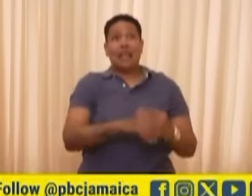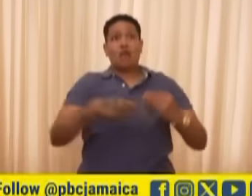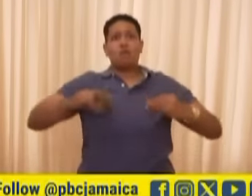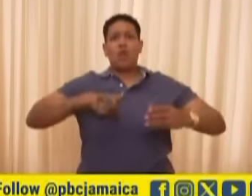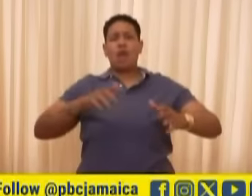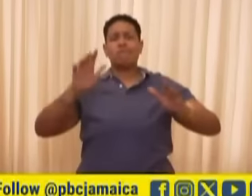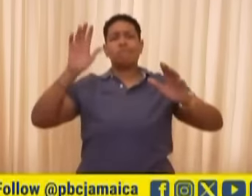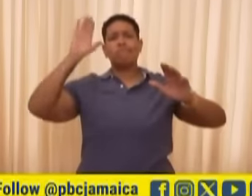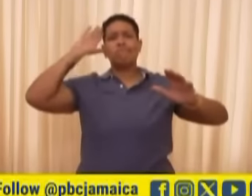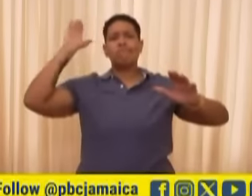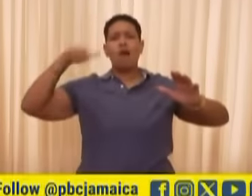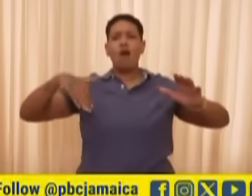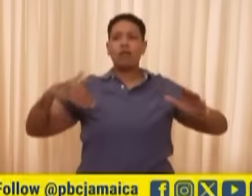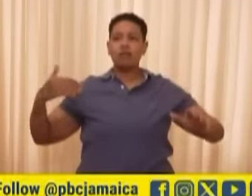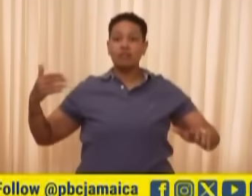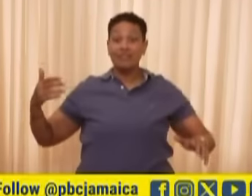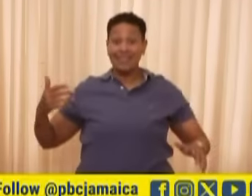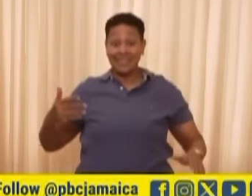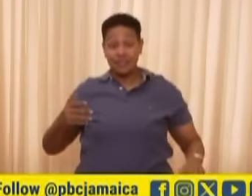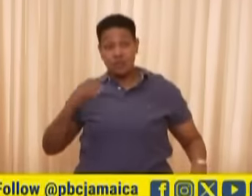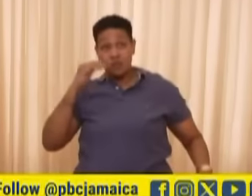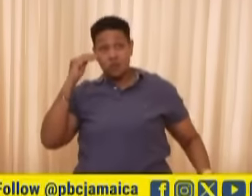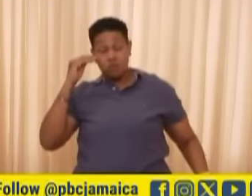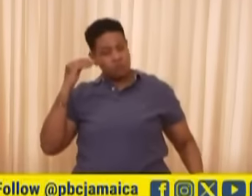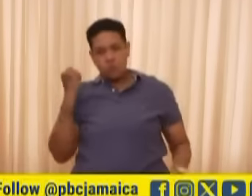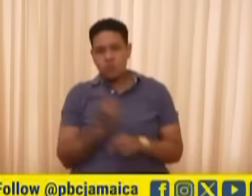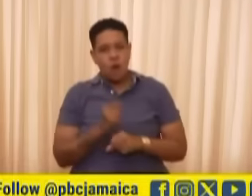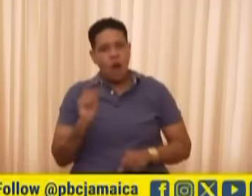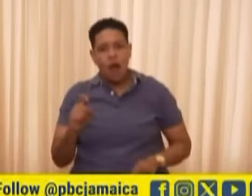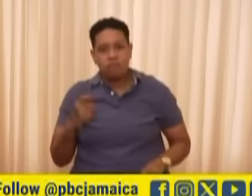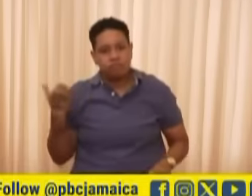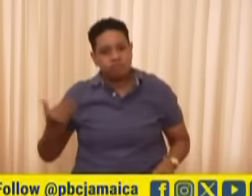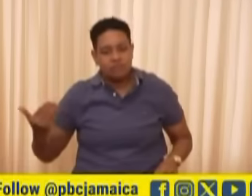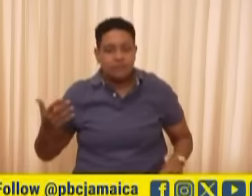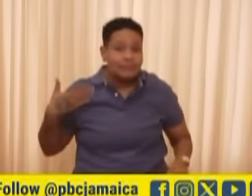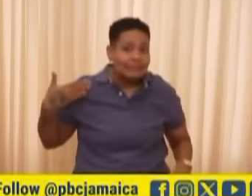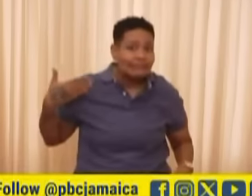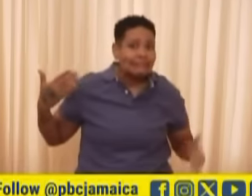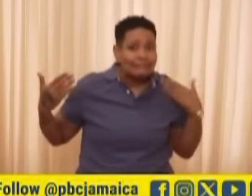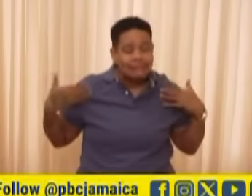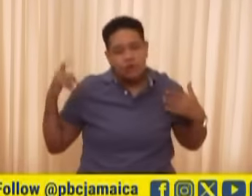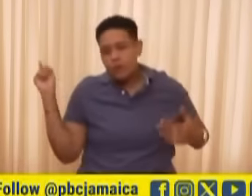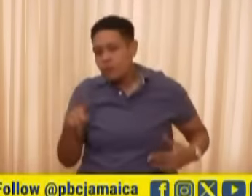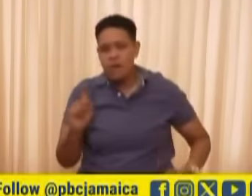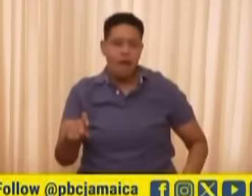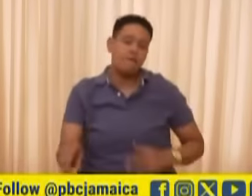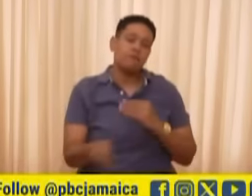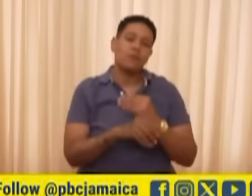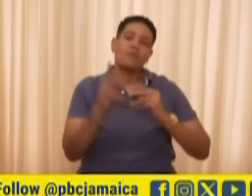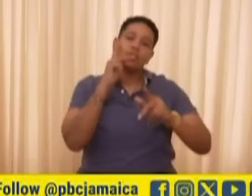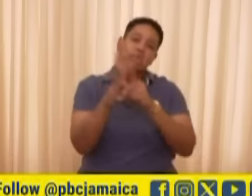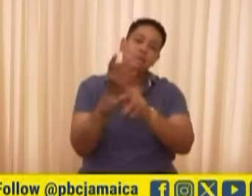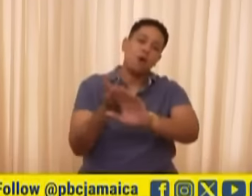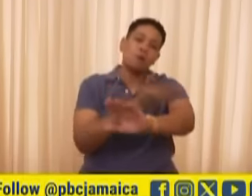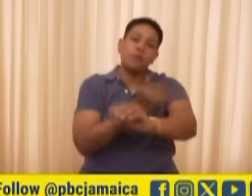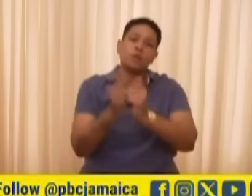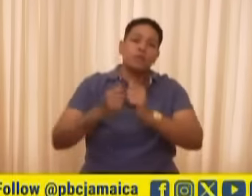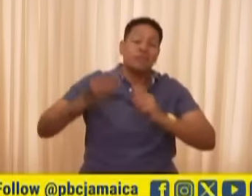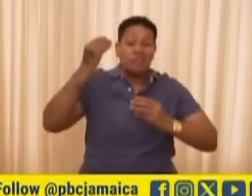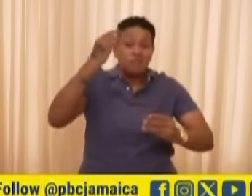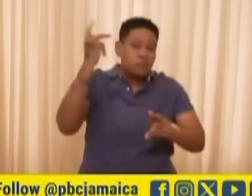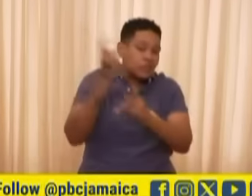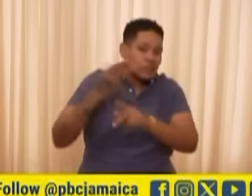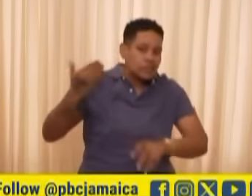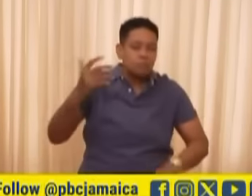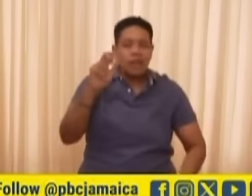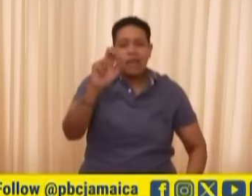are all on call, and we will continue to keep you updated with the latest information. Evan